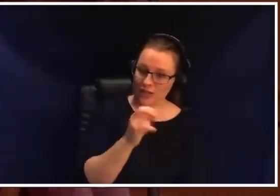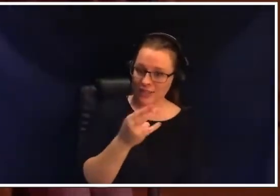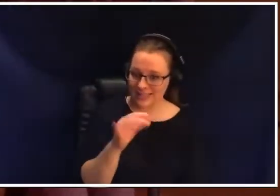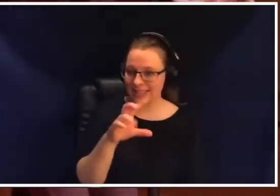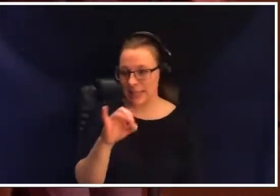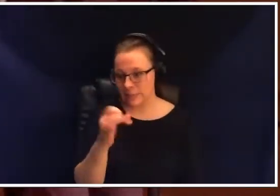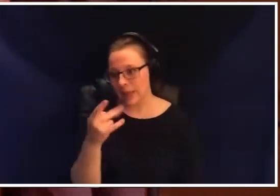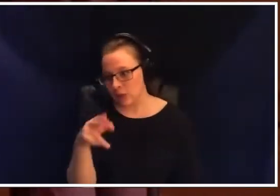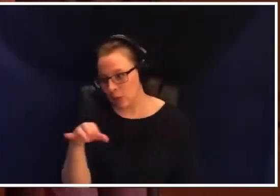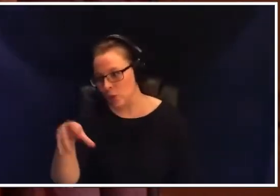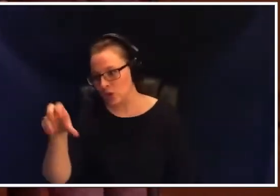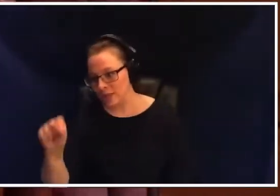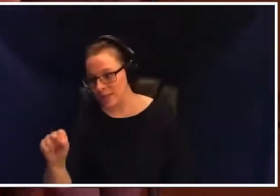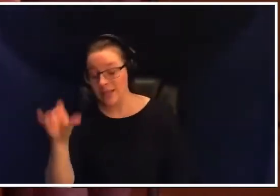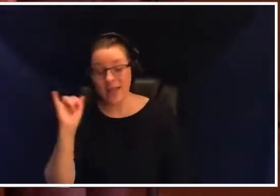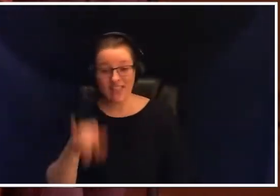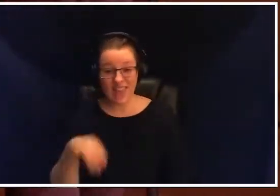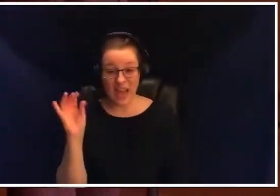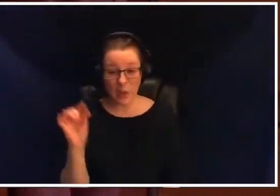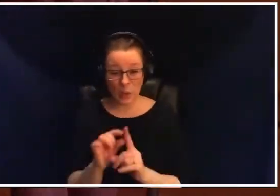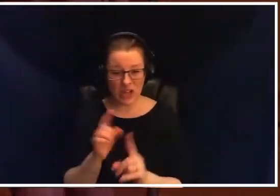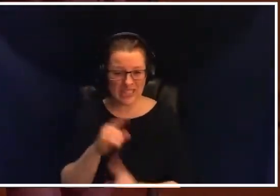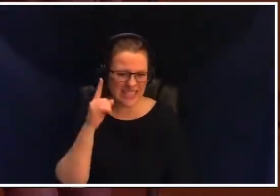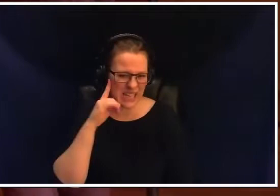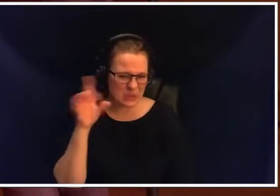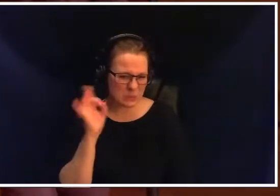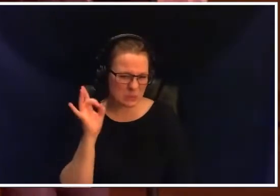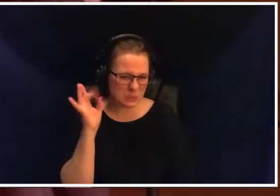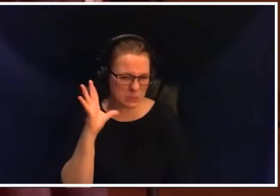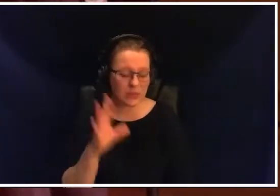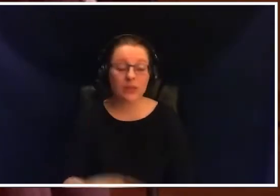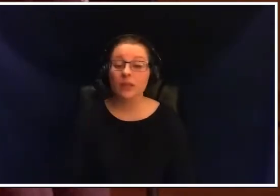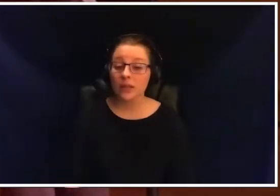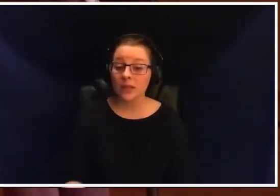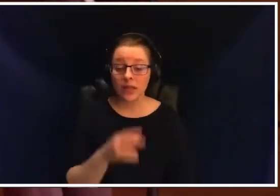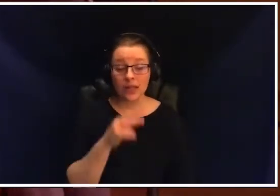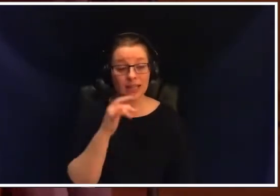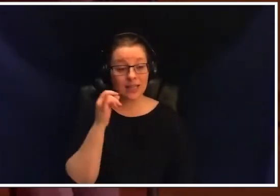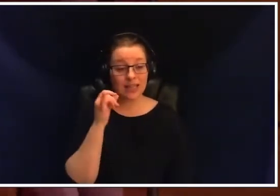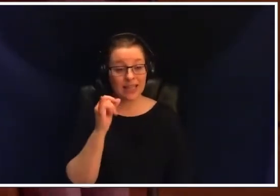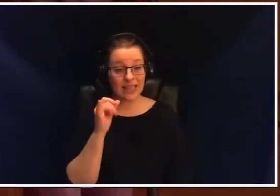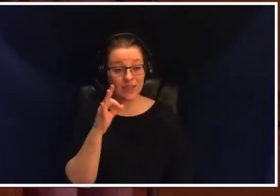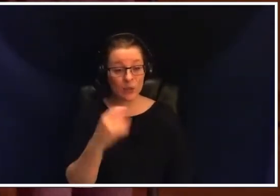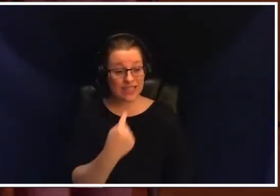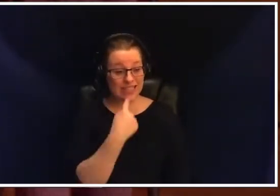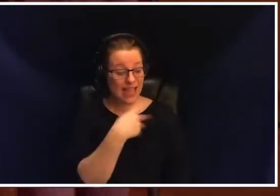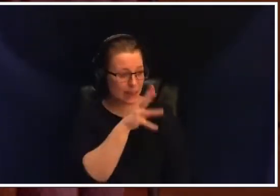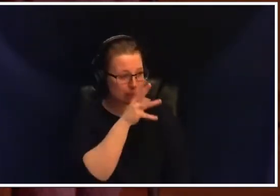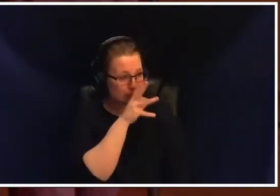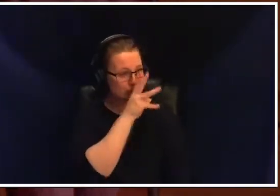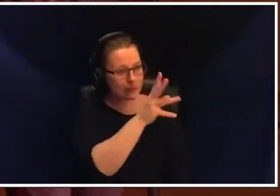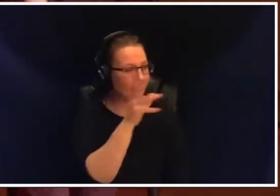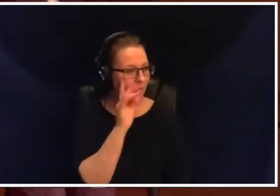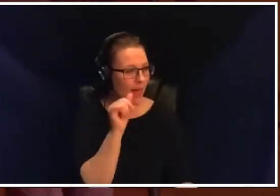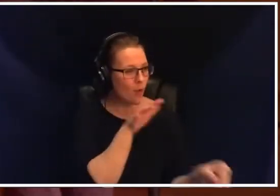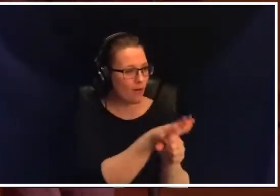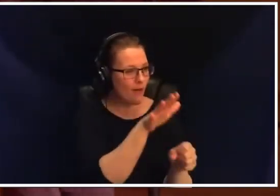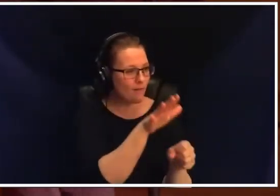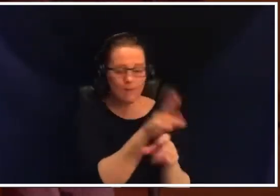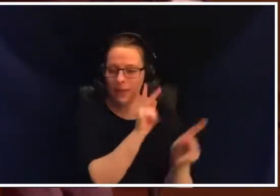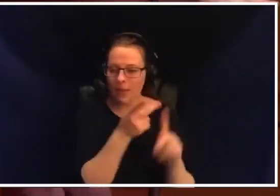Supercalifragilisticexpialidocious, even though the sound of it is something quite atrocious. Supercalifragilisticexpialidocious, you'll always get